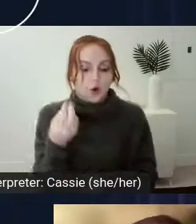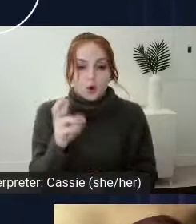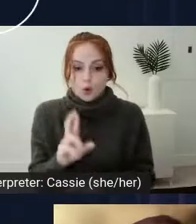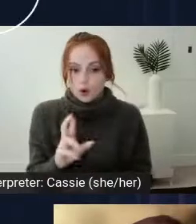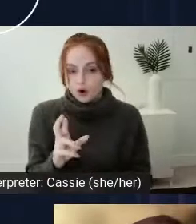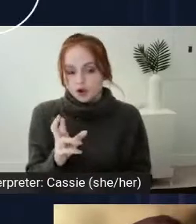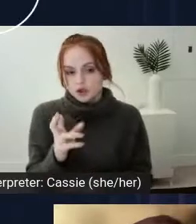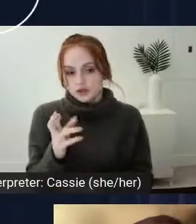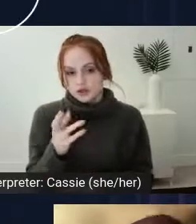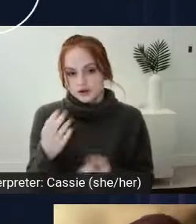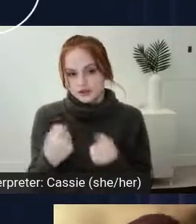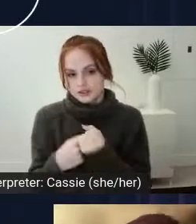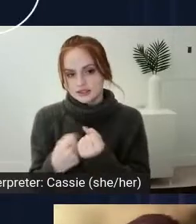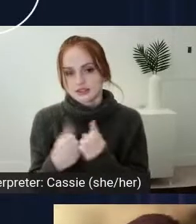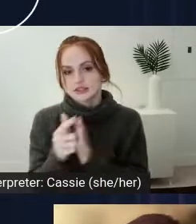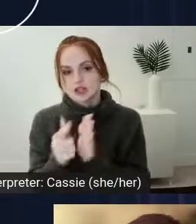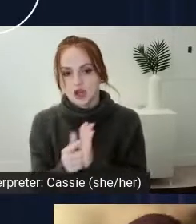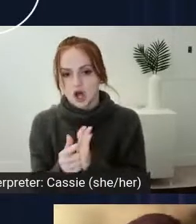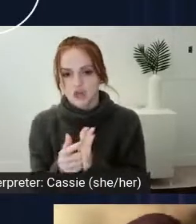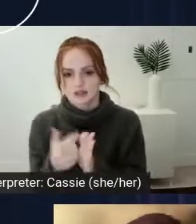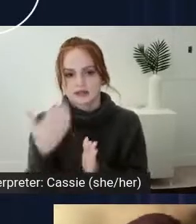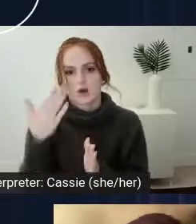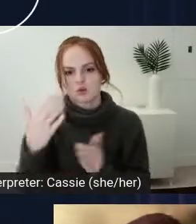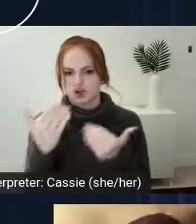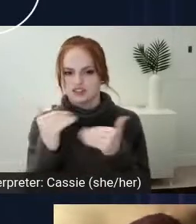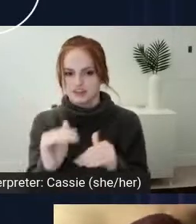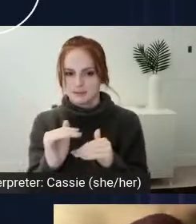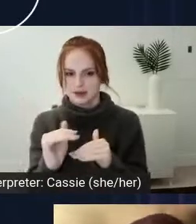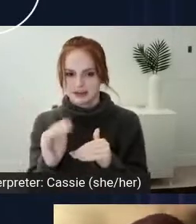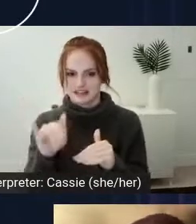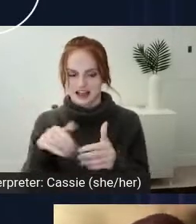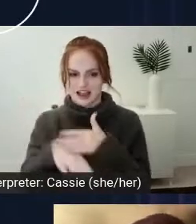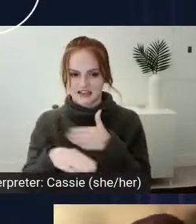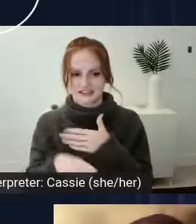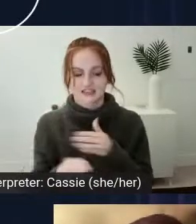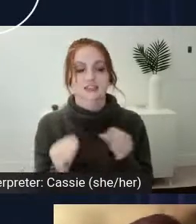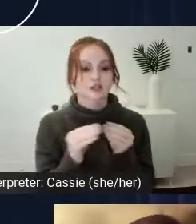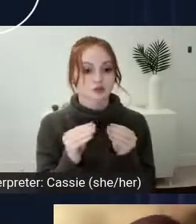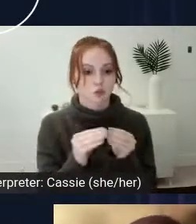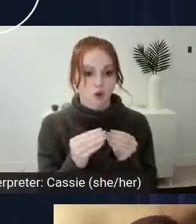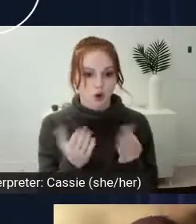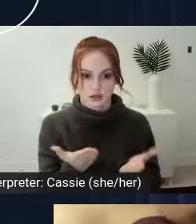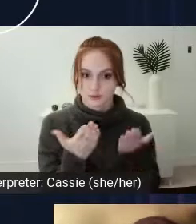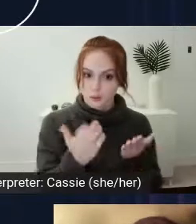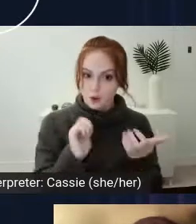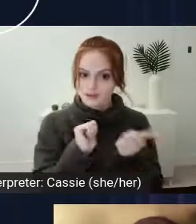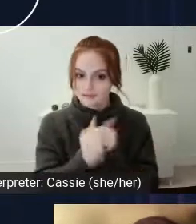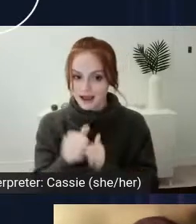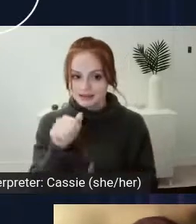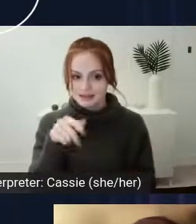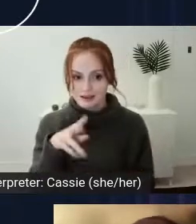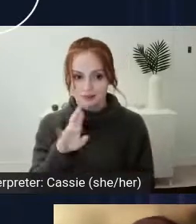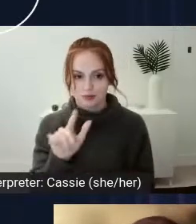are more that have been proposed and or passed in April.